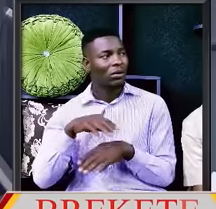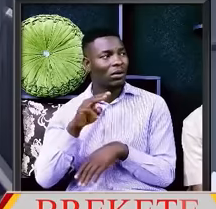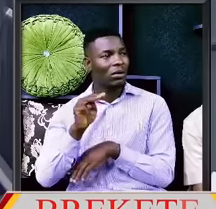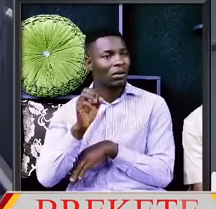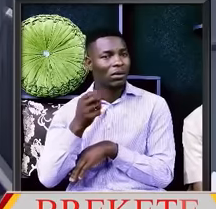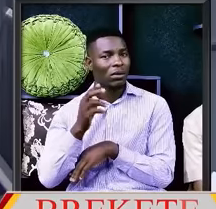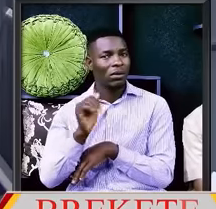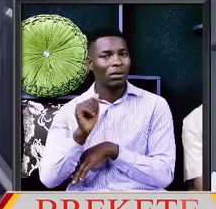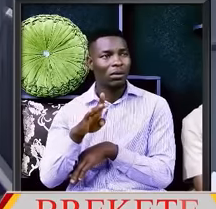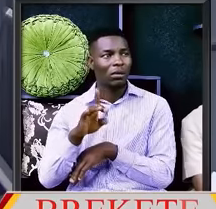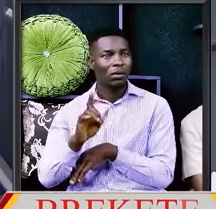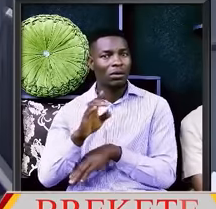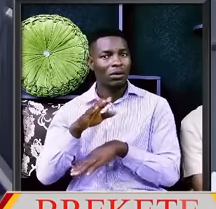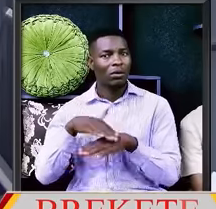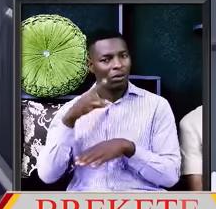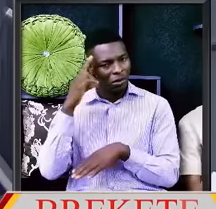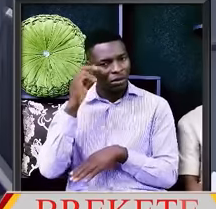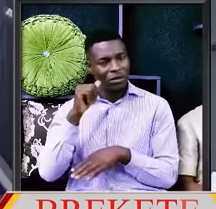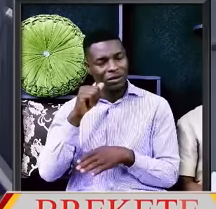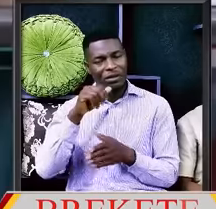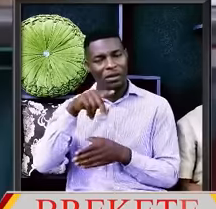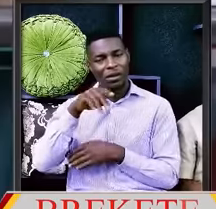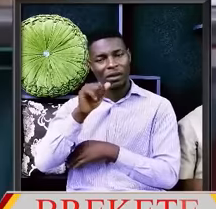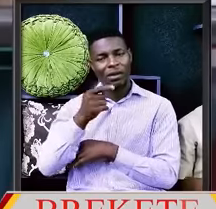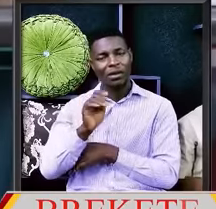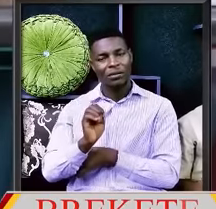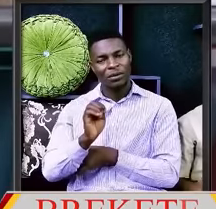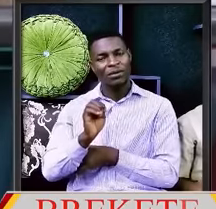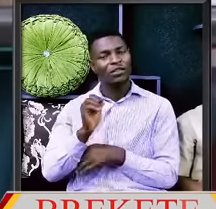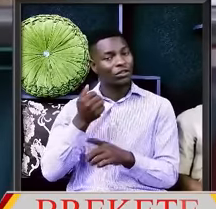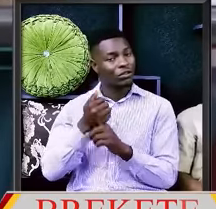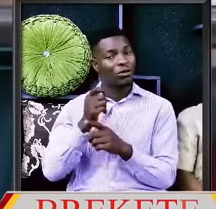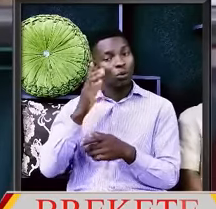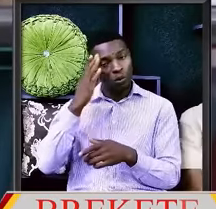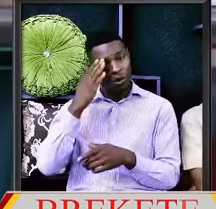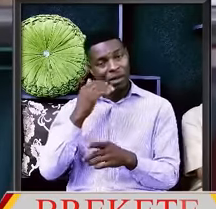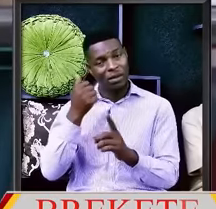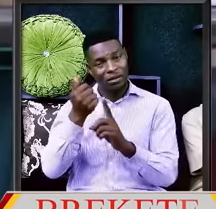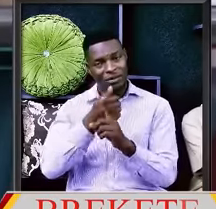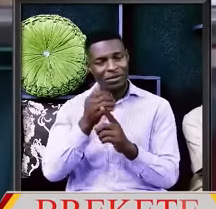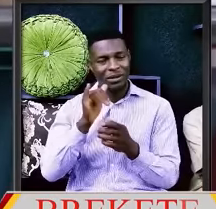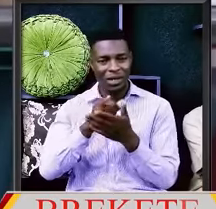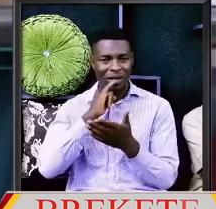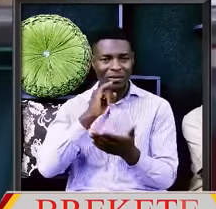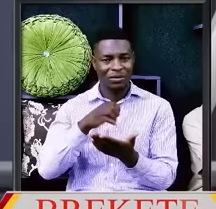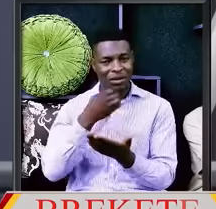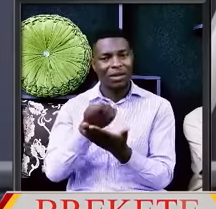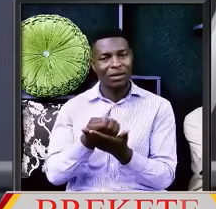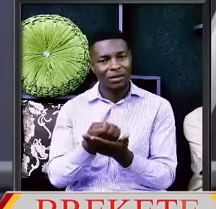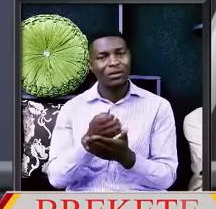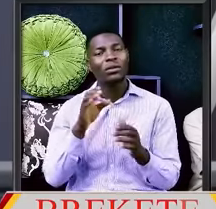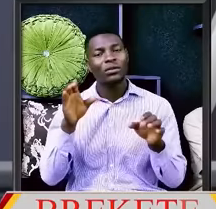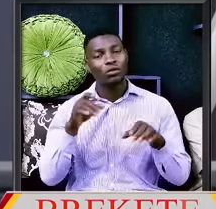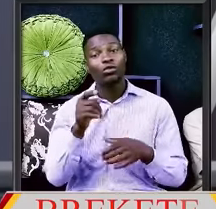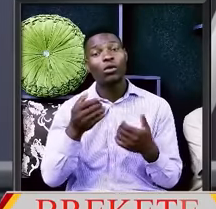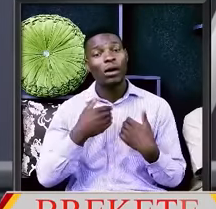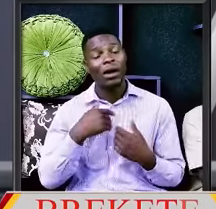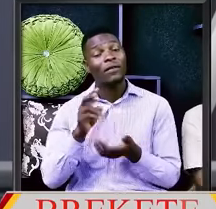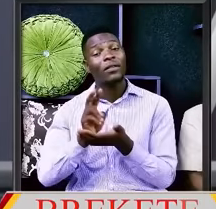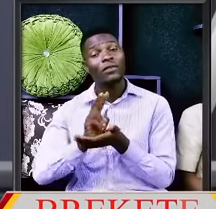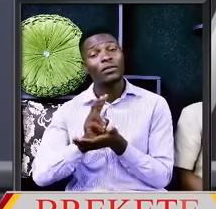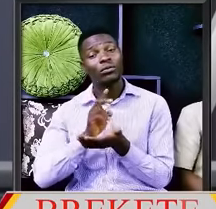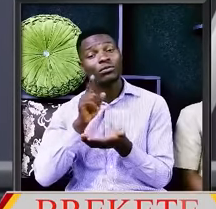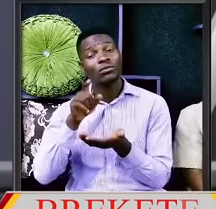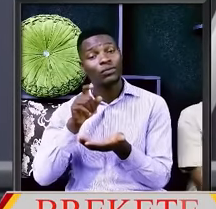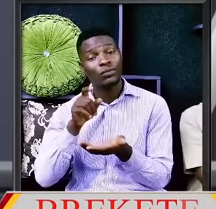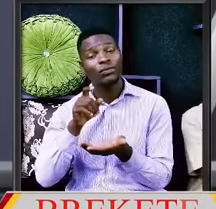himself, while he was being bullied. That one alone is evidence on its own. Do you have the